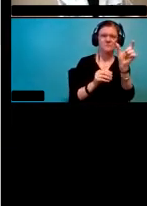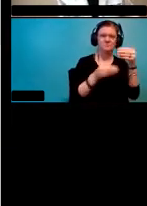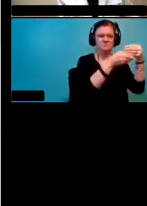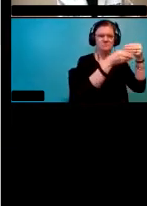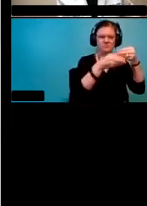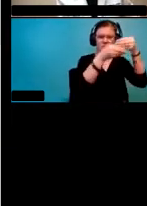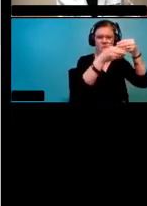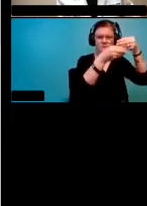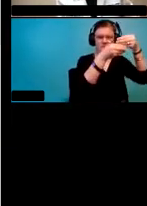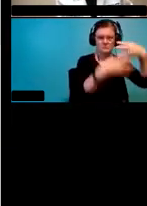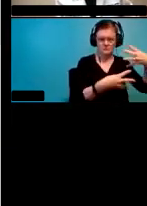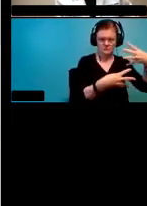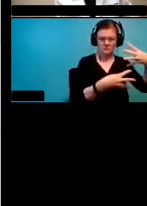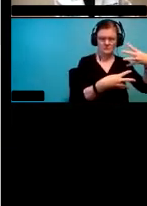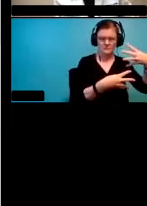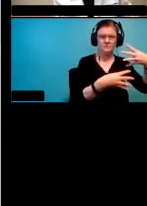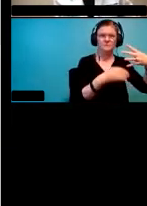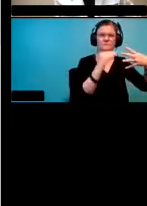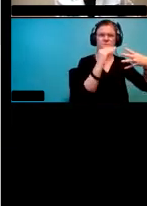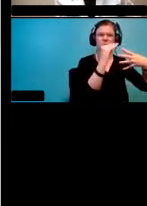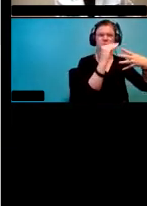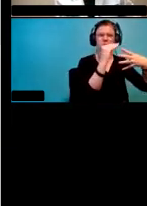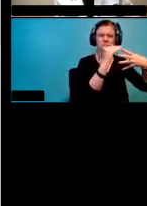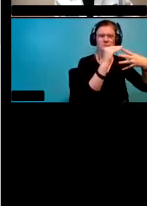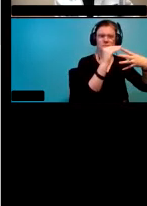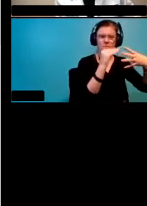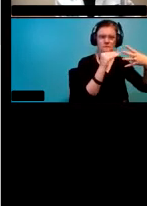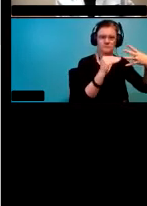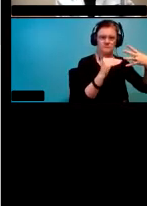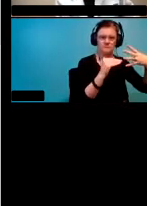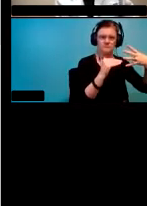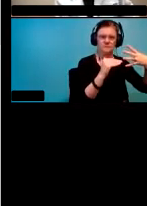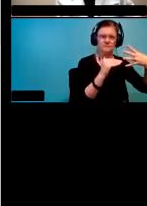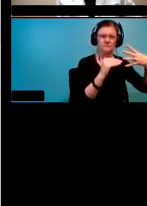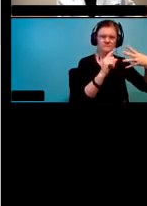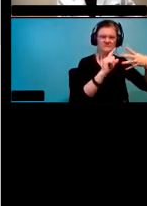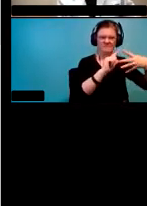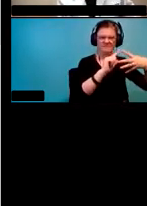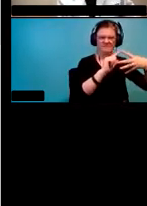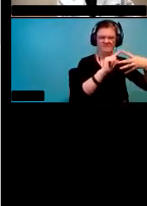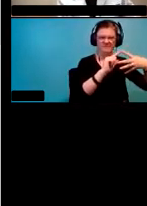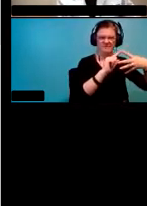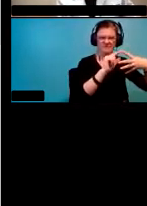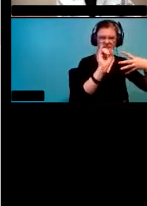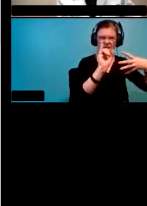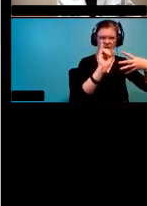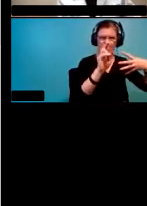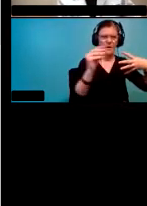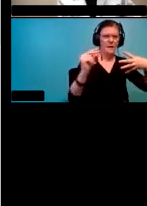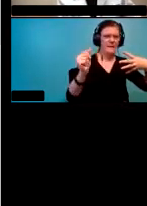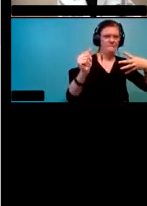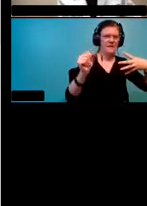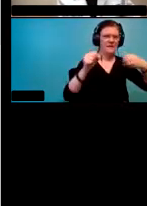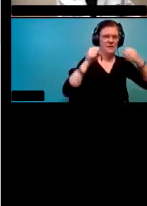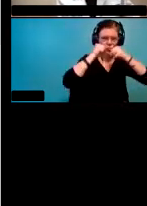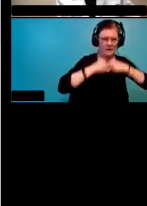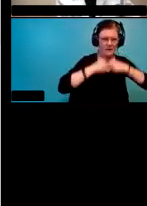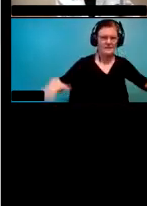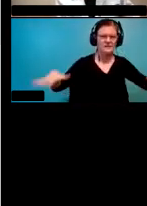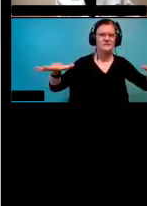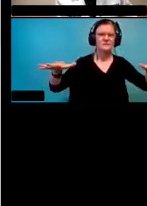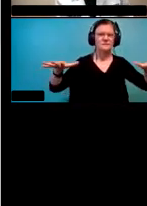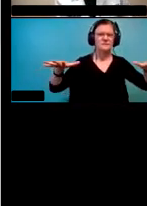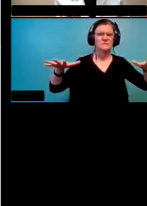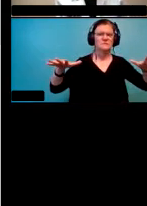of formulations. There is, it says Cinemate IR. IR stands for immediate release.